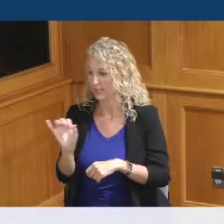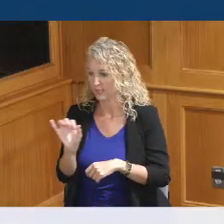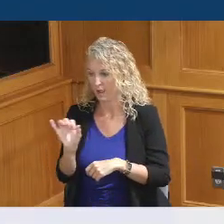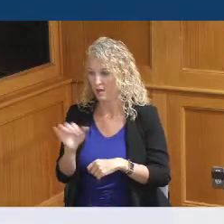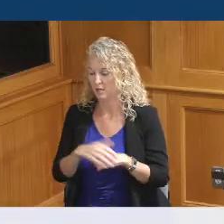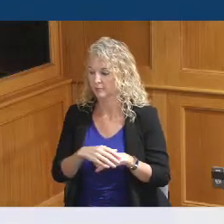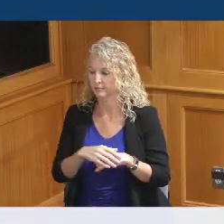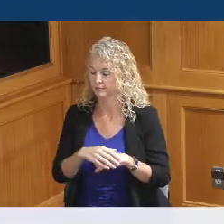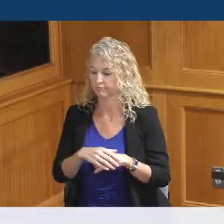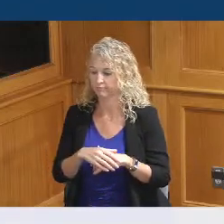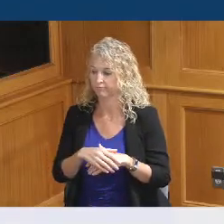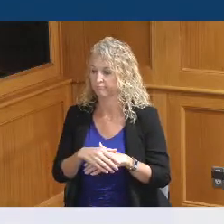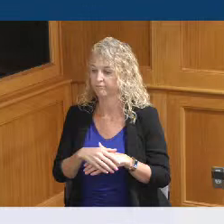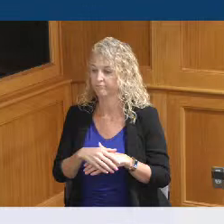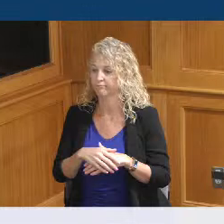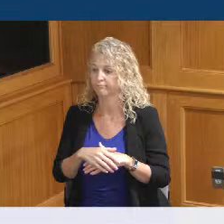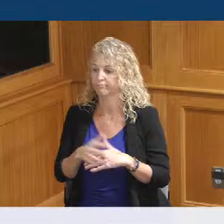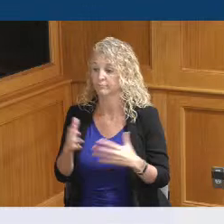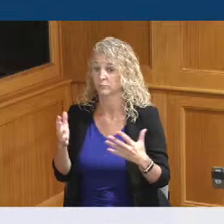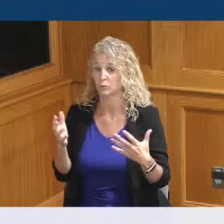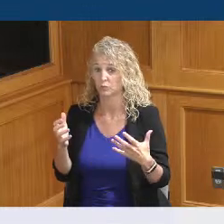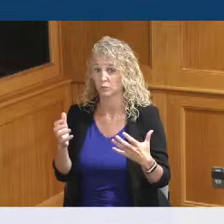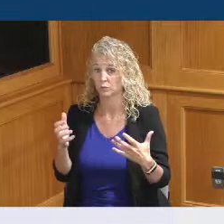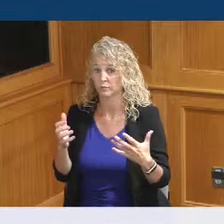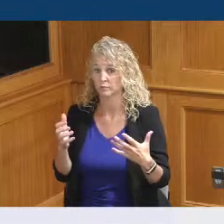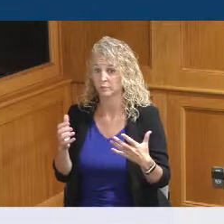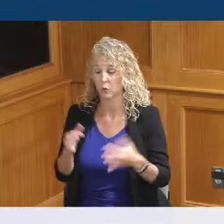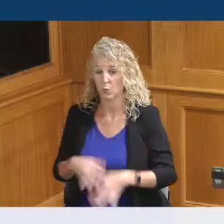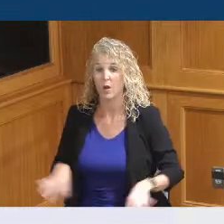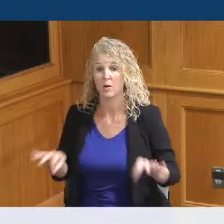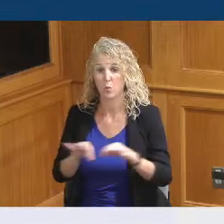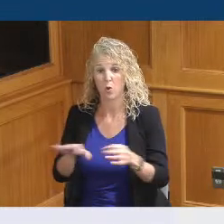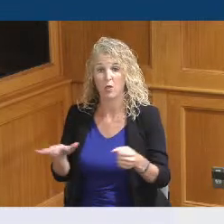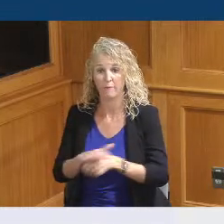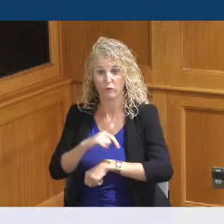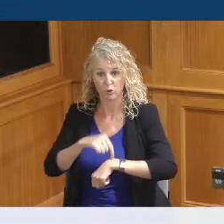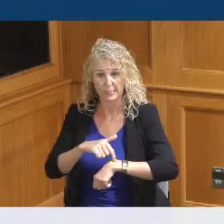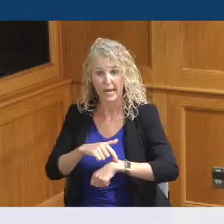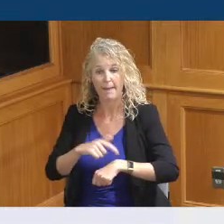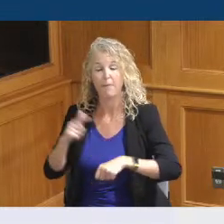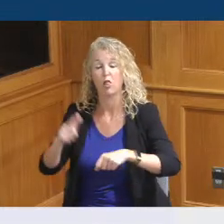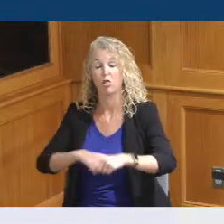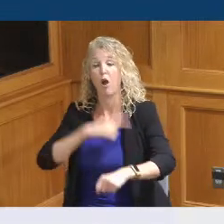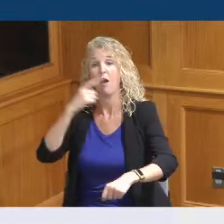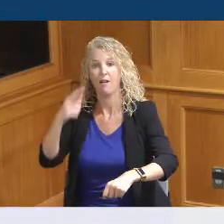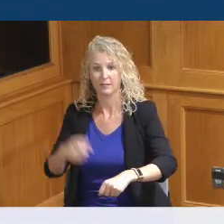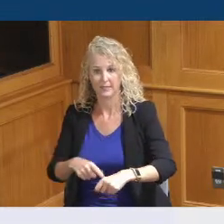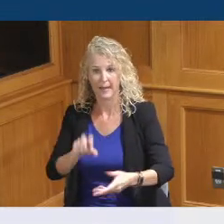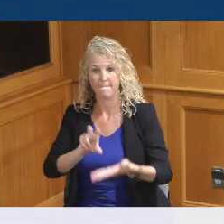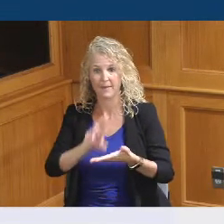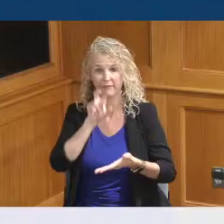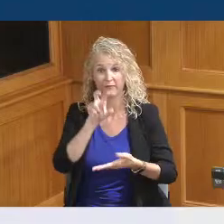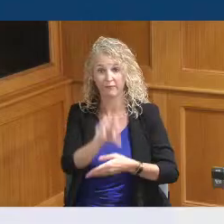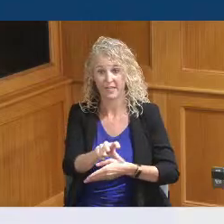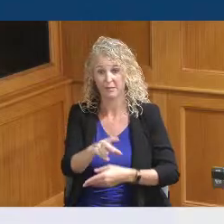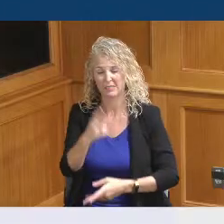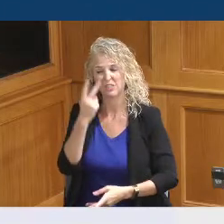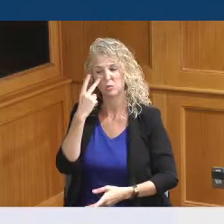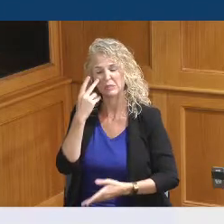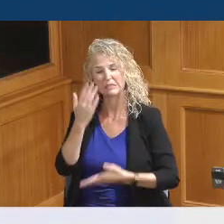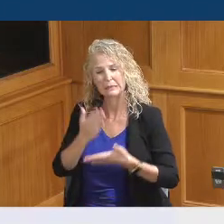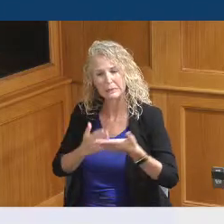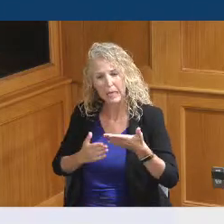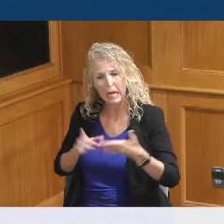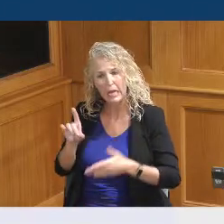some of these pilot projects to, again, ensure that they are worth a full-time investment long-term in. And as you see from some of these